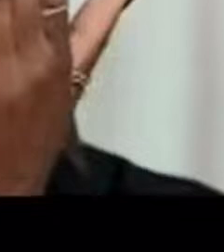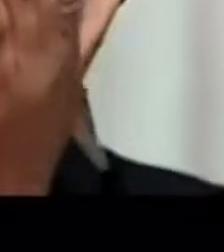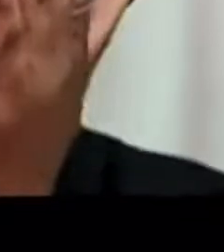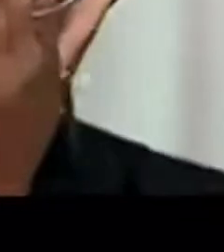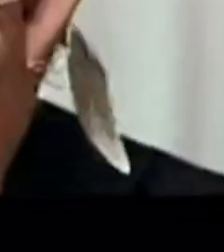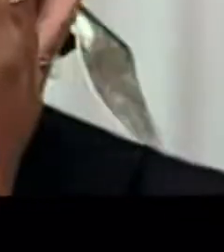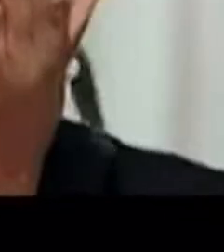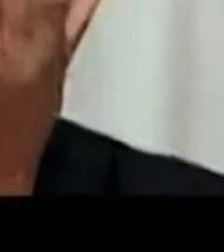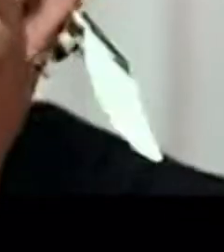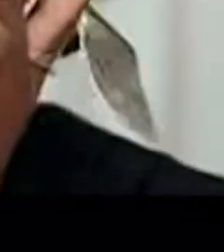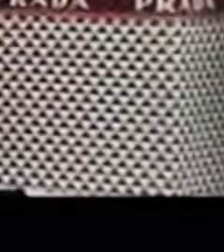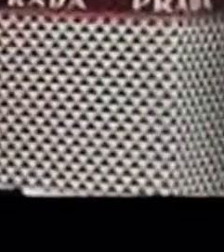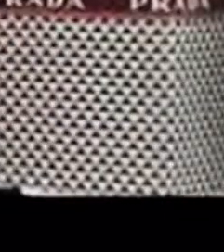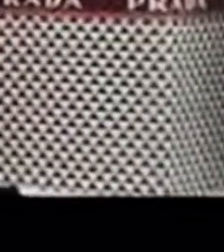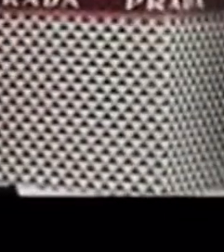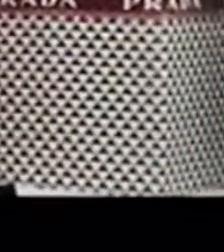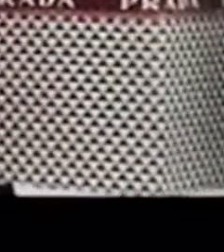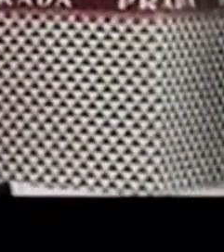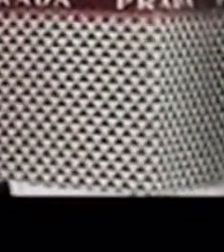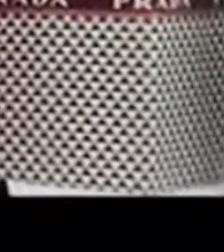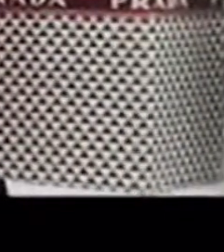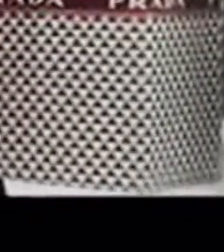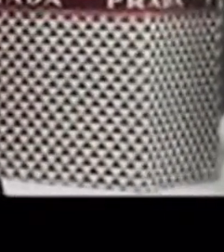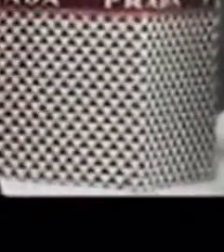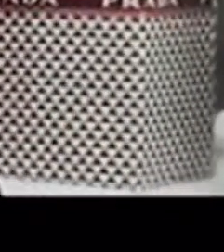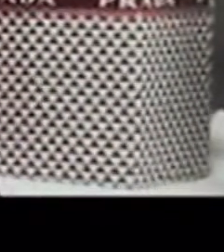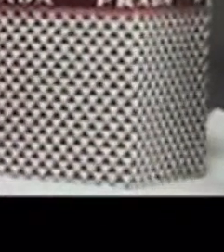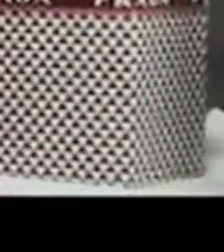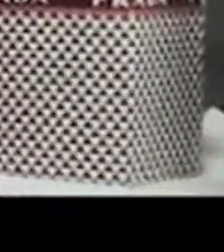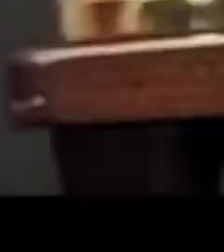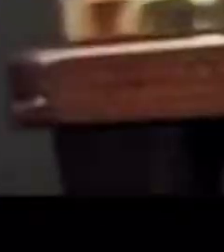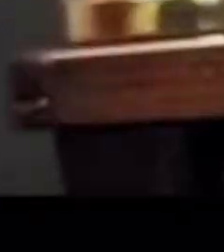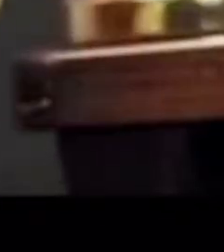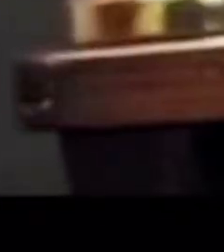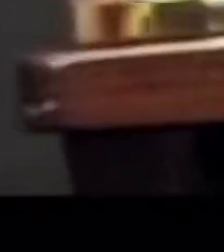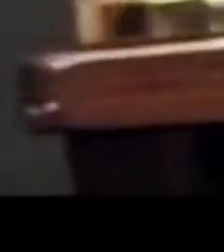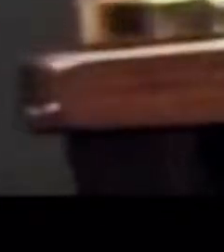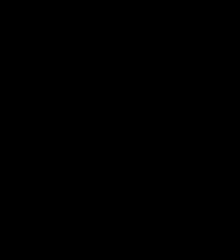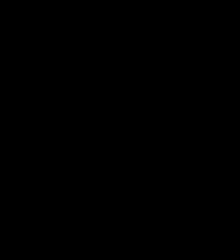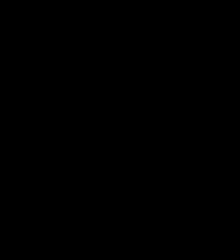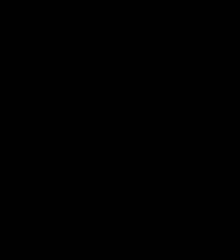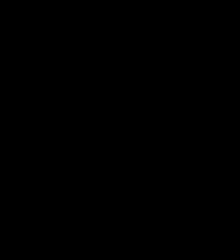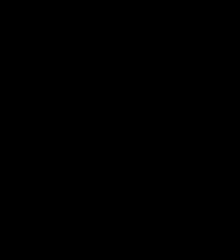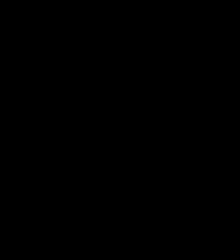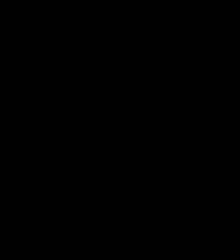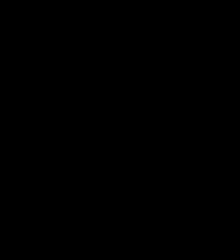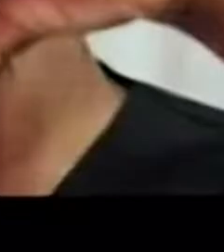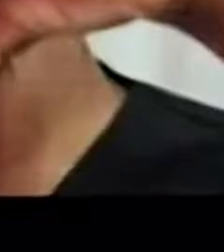I showed you my closet, for did you remain, please? Kala no for some